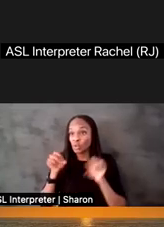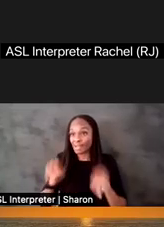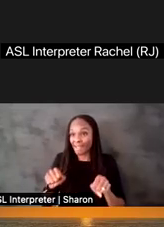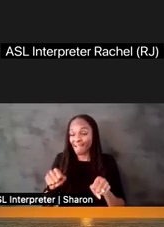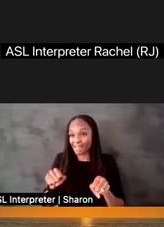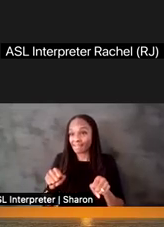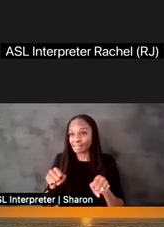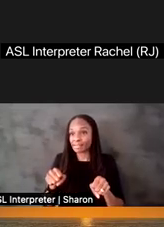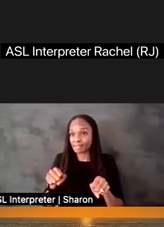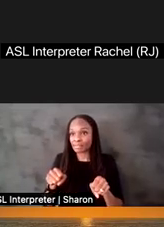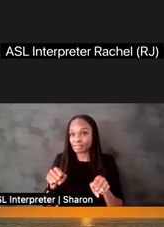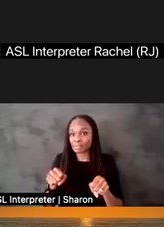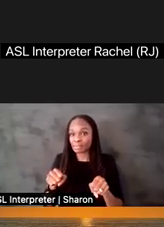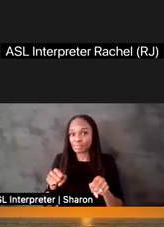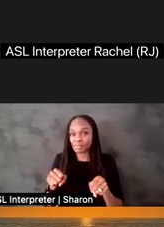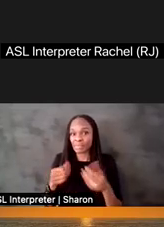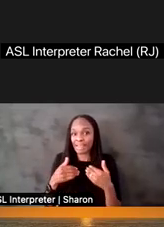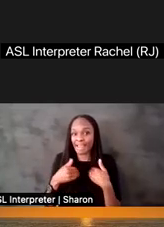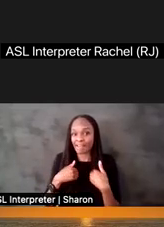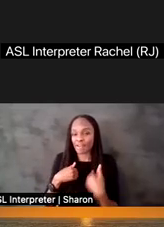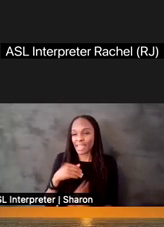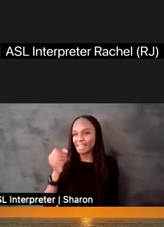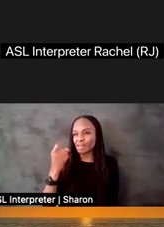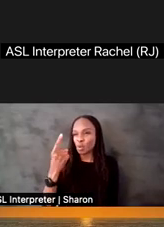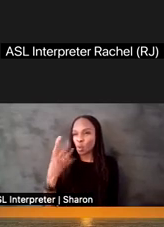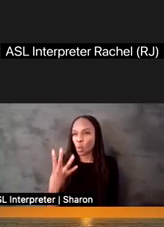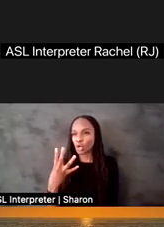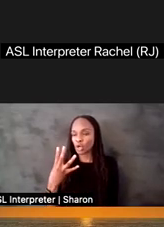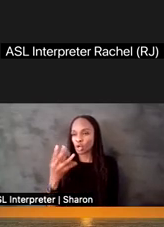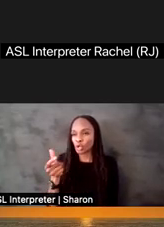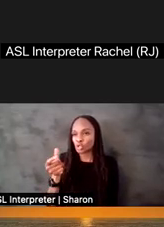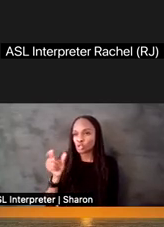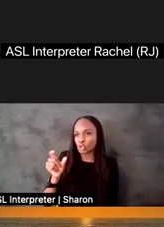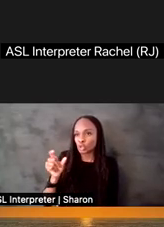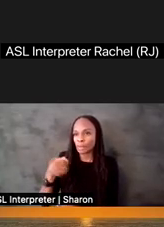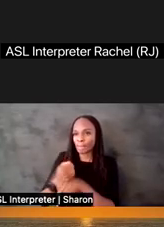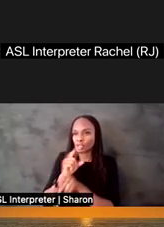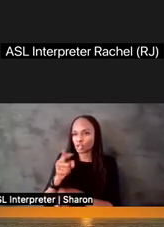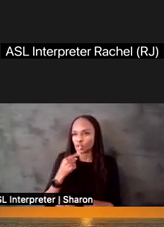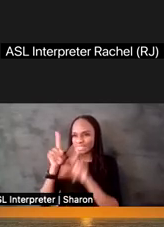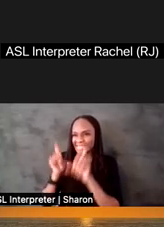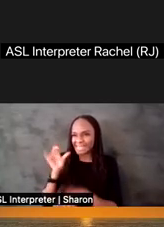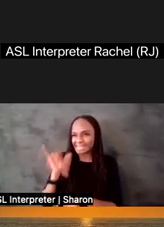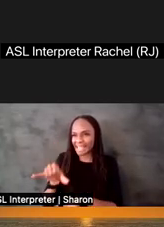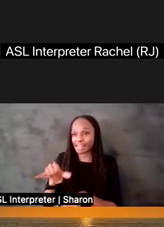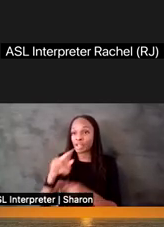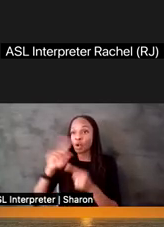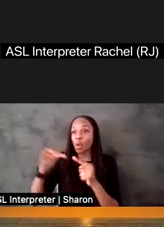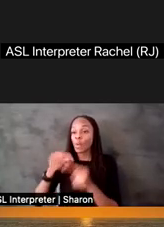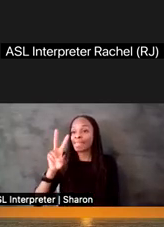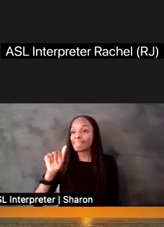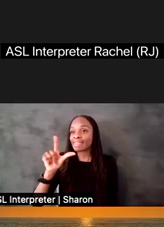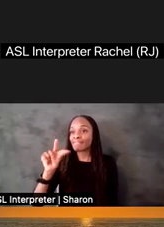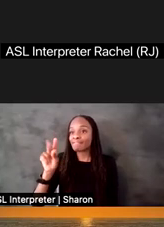it a quarter turn, make sure that you're testing it. But when the valve is in